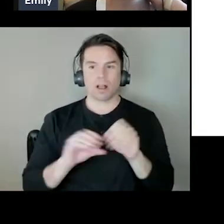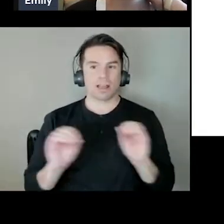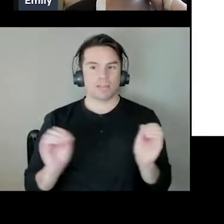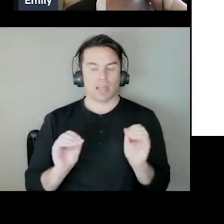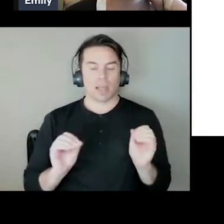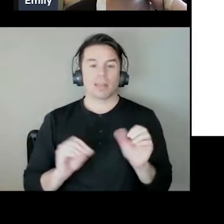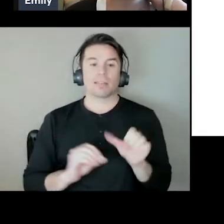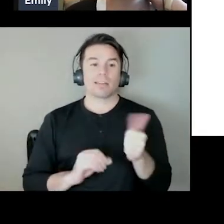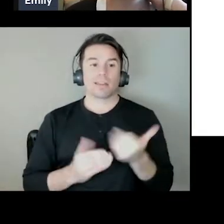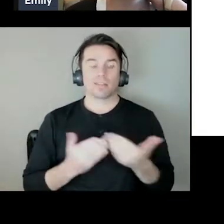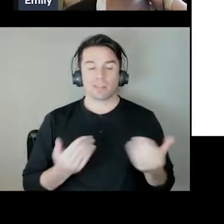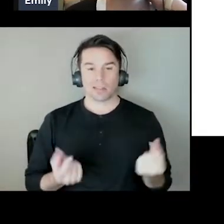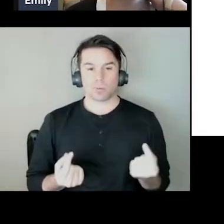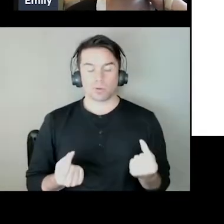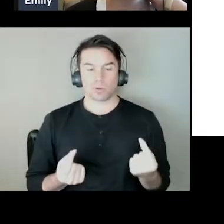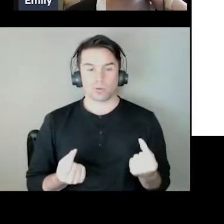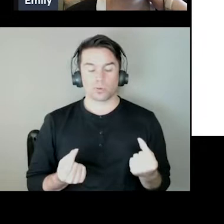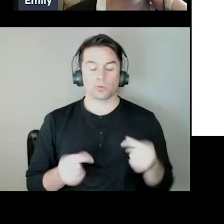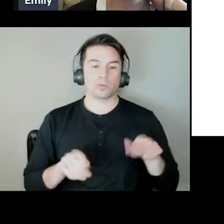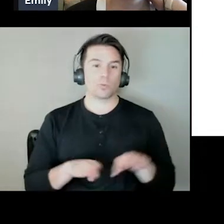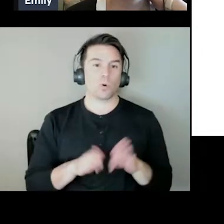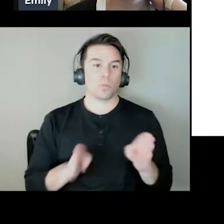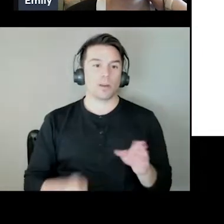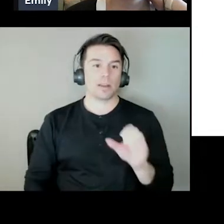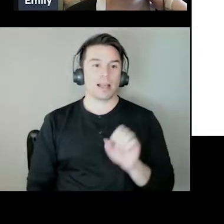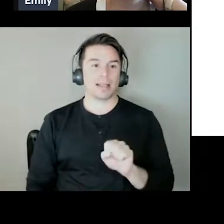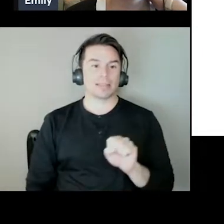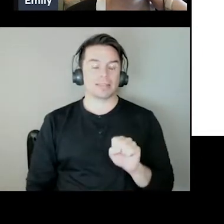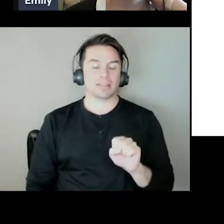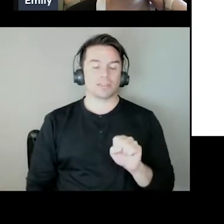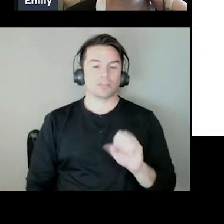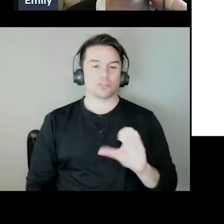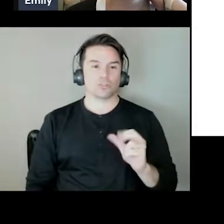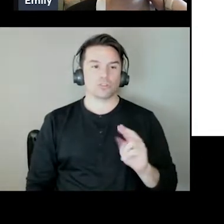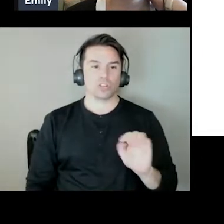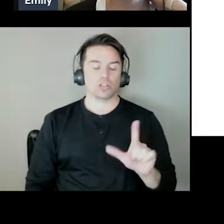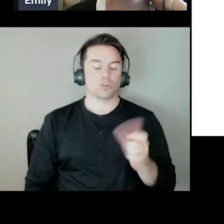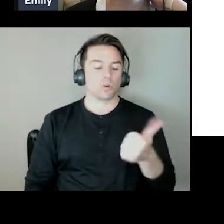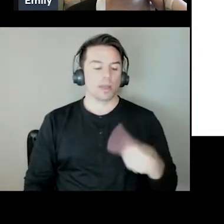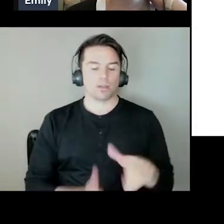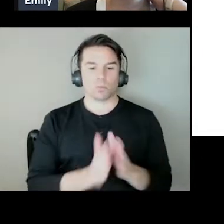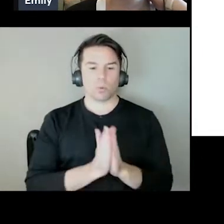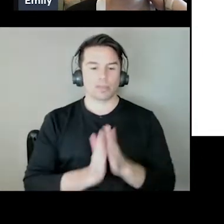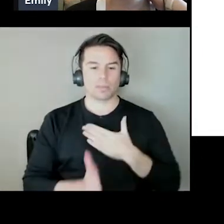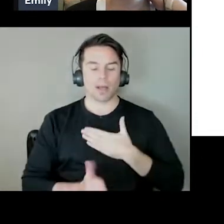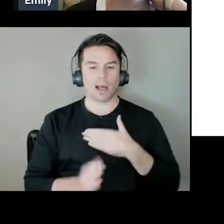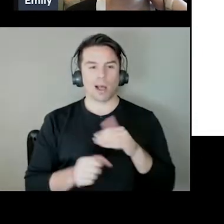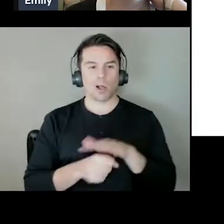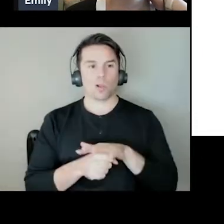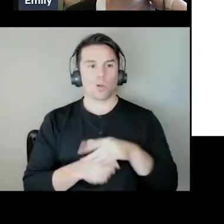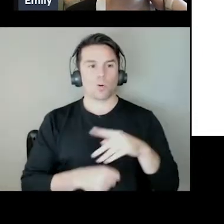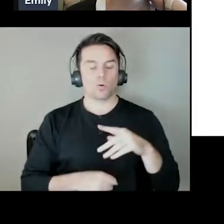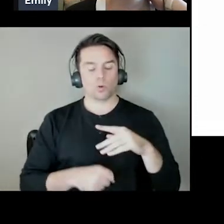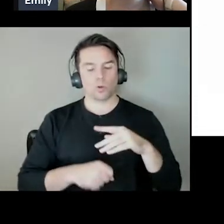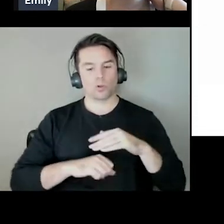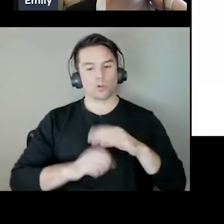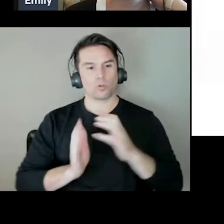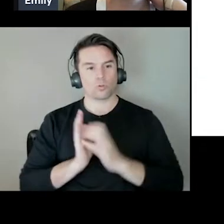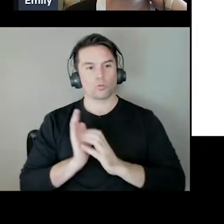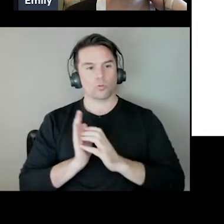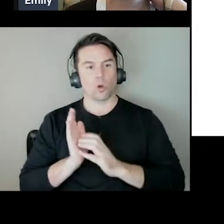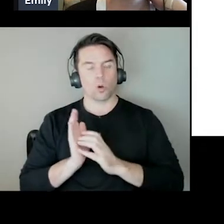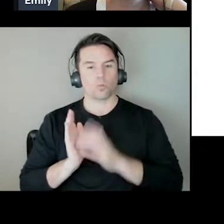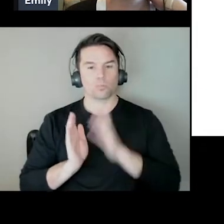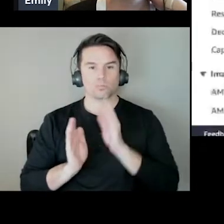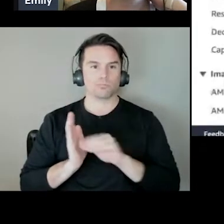to just open up an SSH tunnel so that any request to my local port could be forwarded to the remote machine via secure channel. So